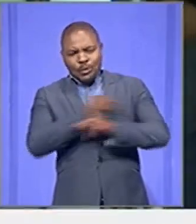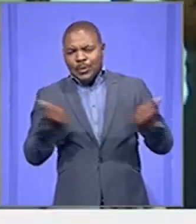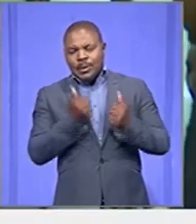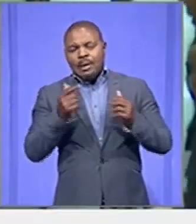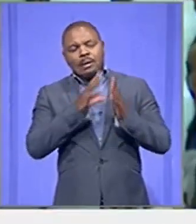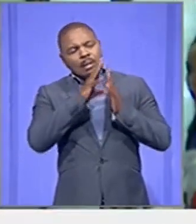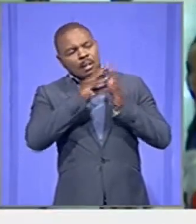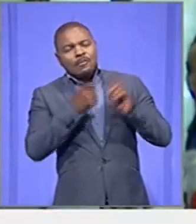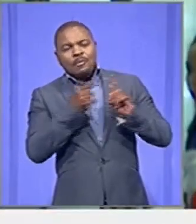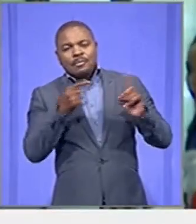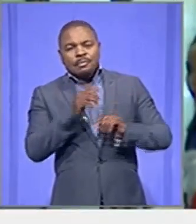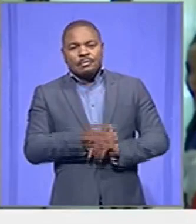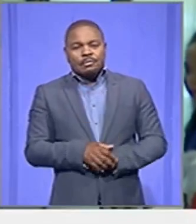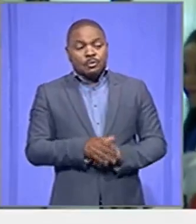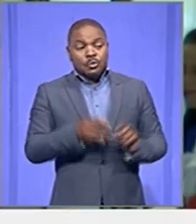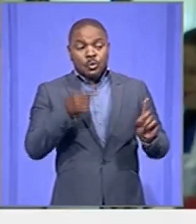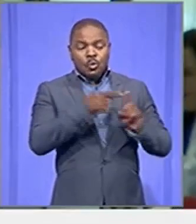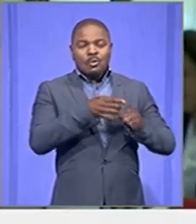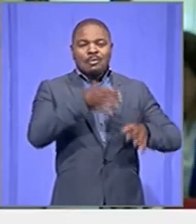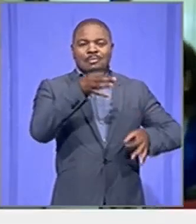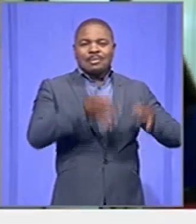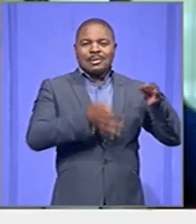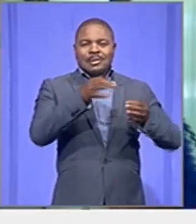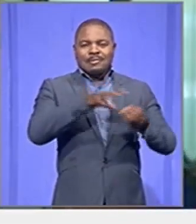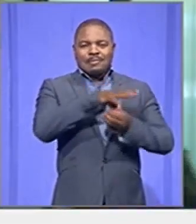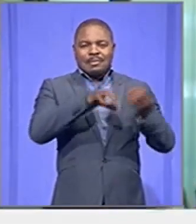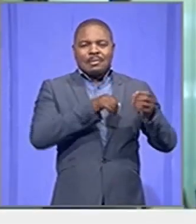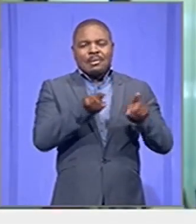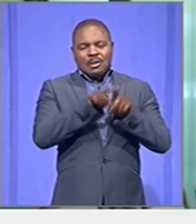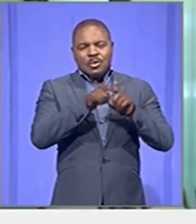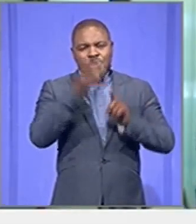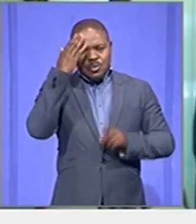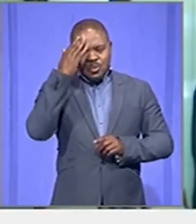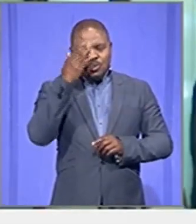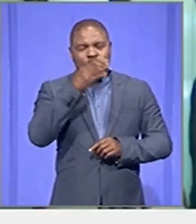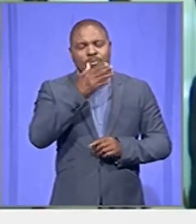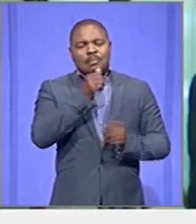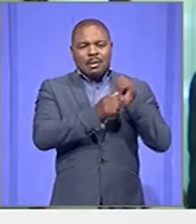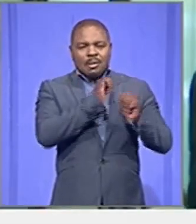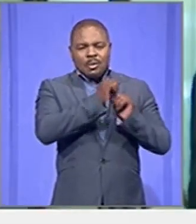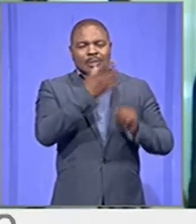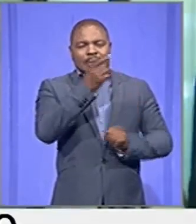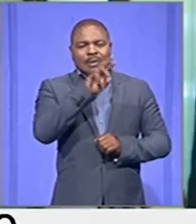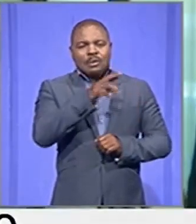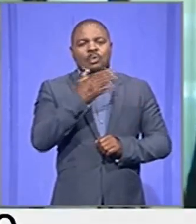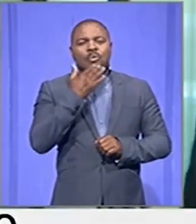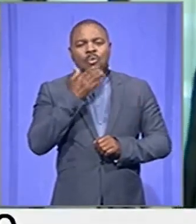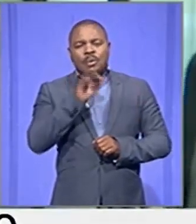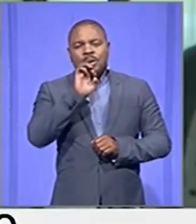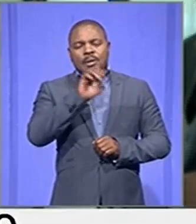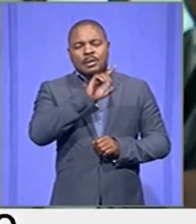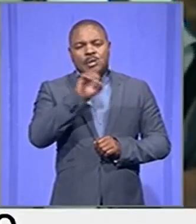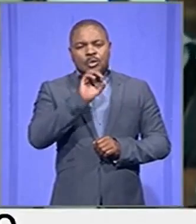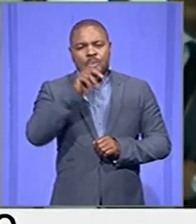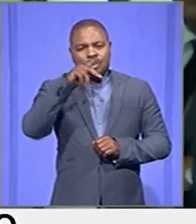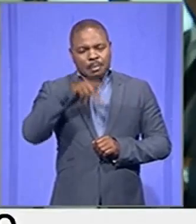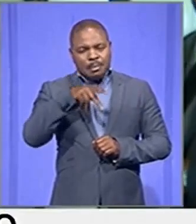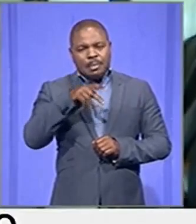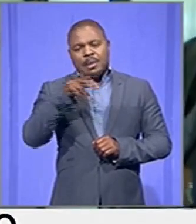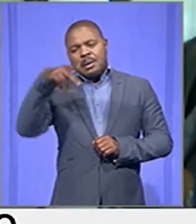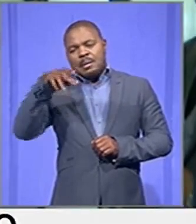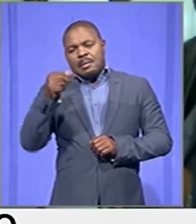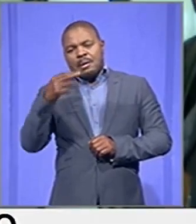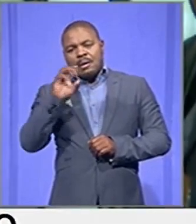from a political family. As you know, his brother was Dr. Eso Pahad, and the two went into